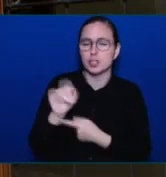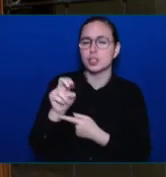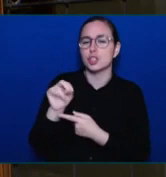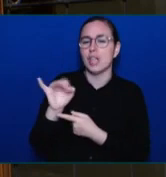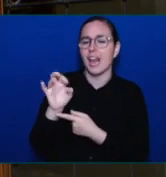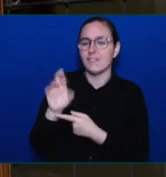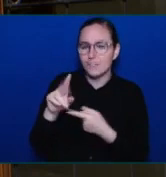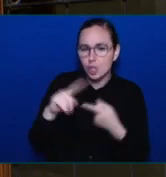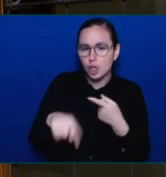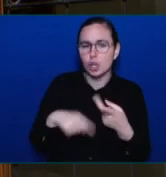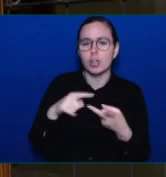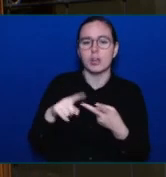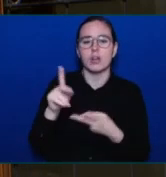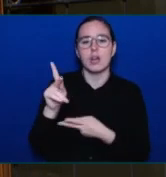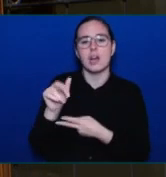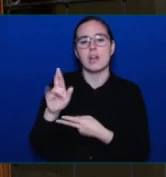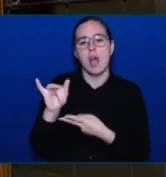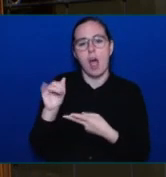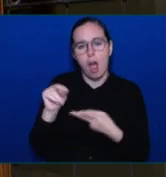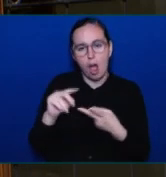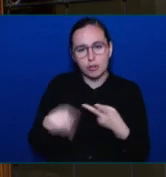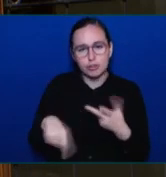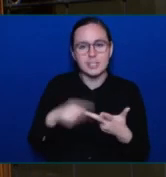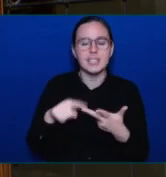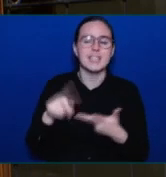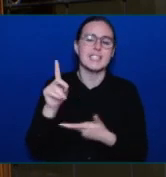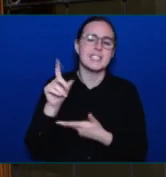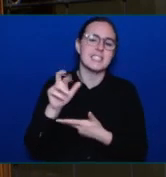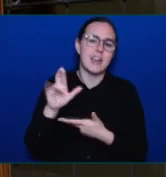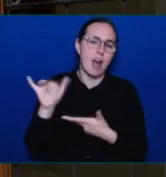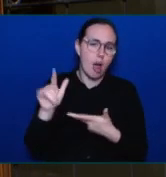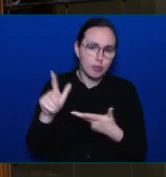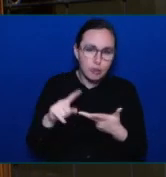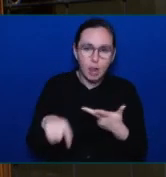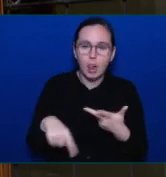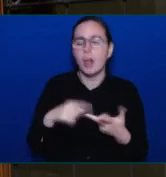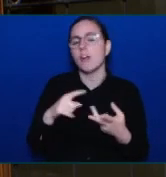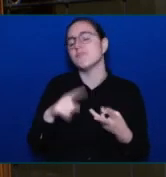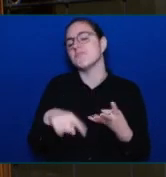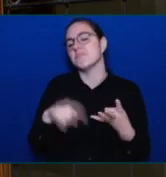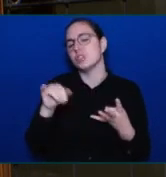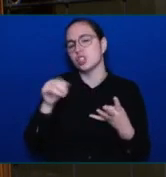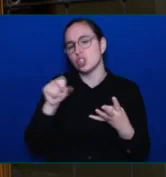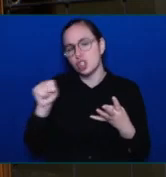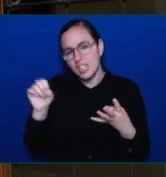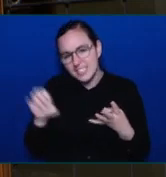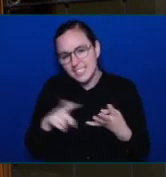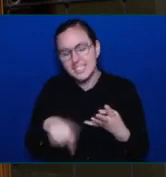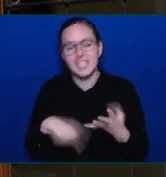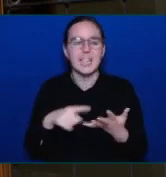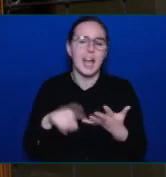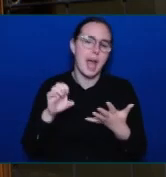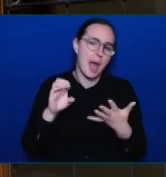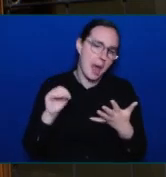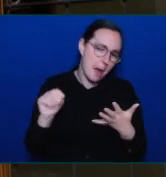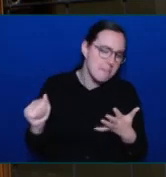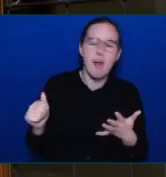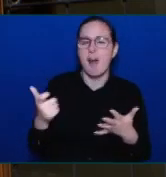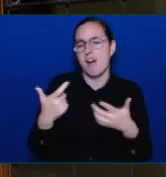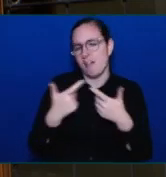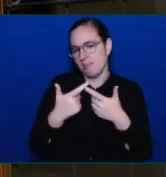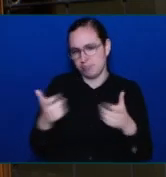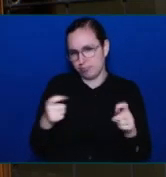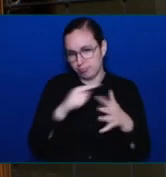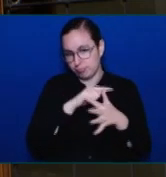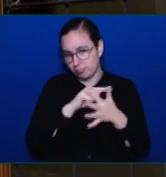Jesse Gordon, Mary Newell, Emma Curtis. From IC, thank you to Darren Parfit. And from Hansard